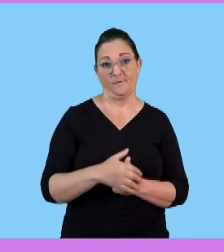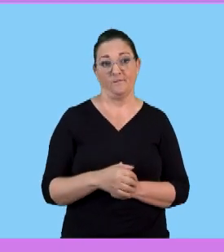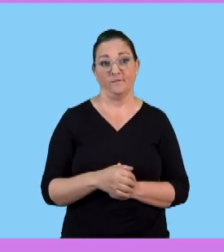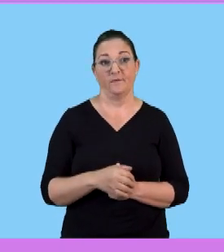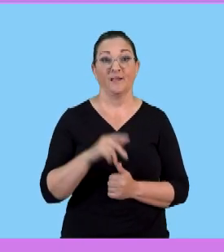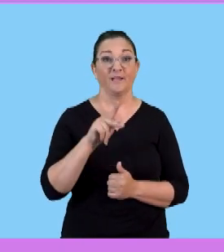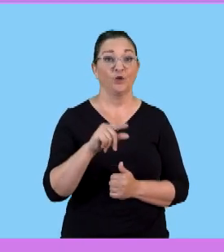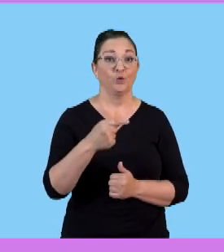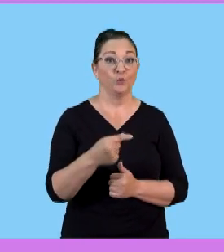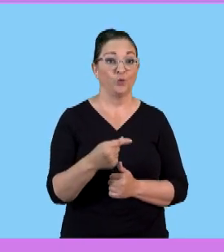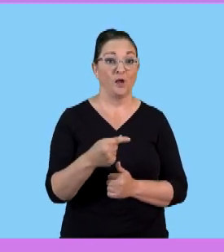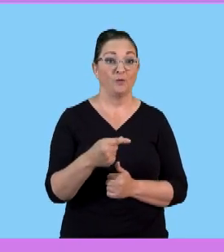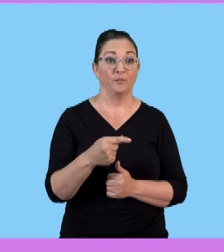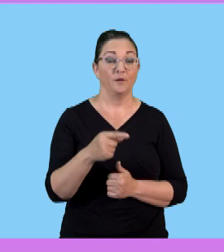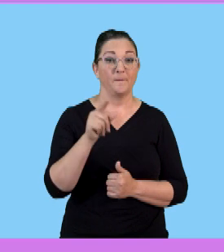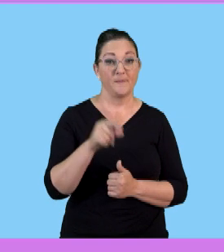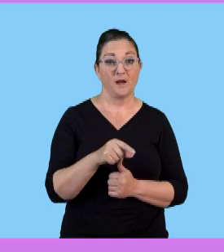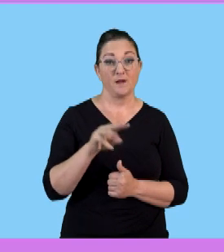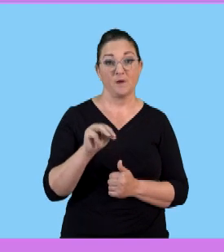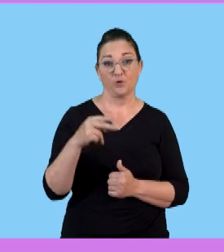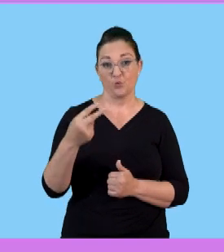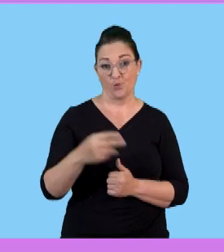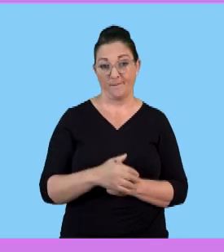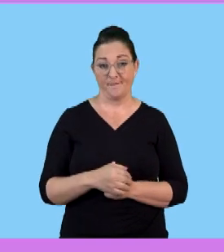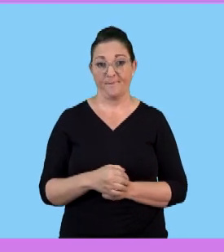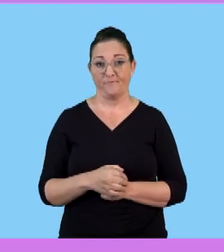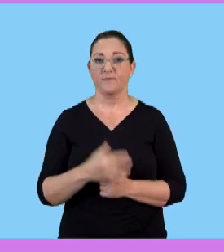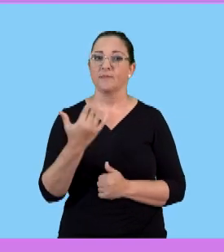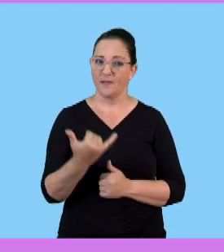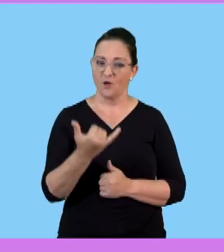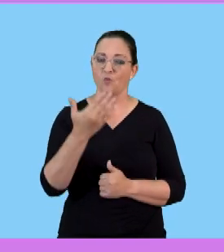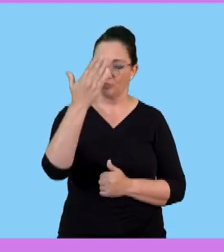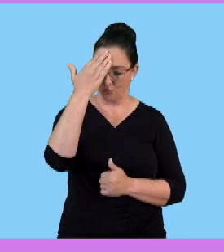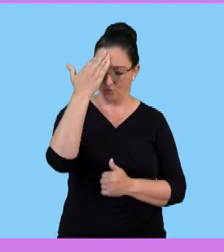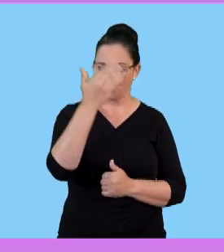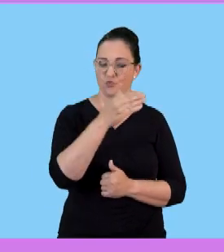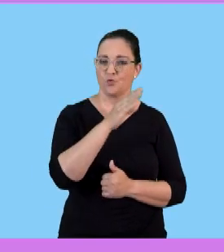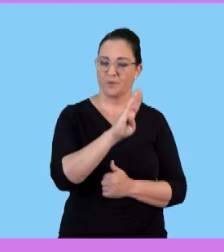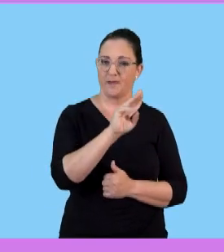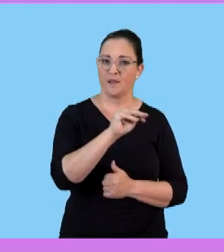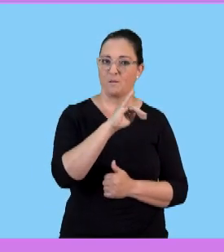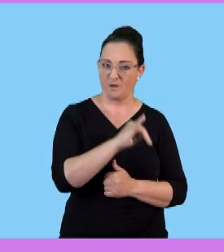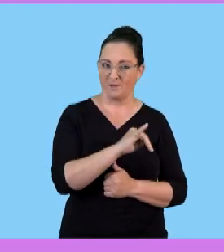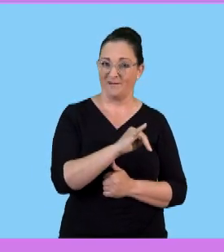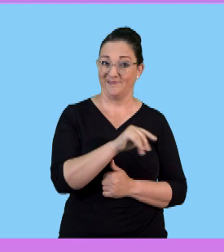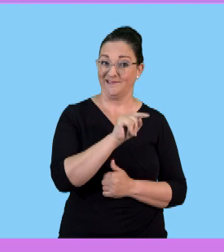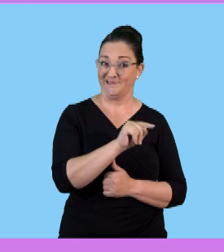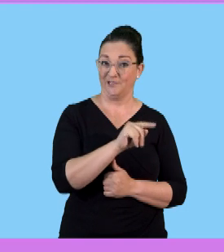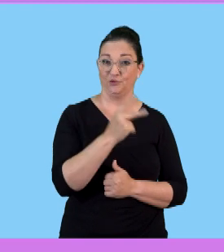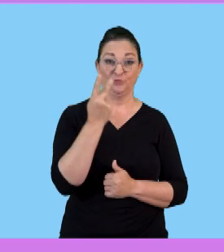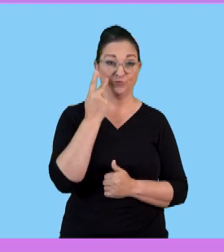37,7, right? Kilograms per square meters. Now we have our BMI. We have